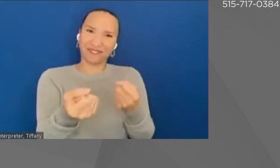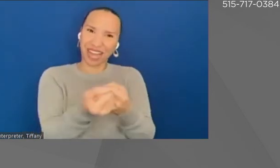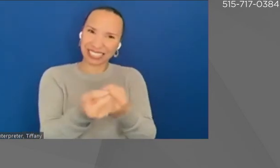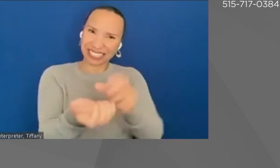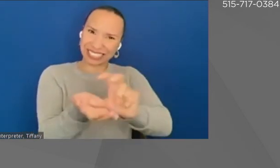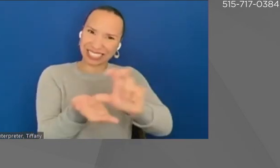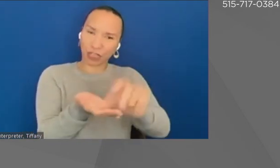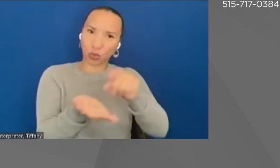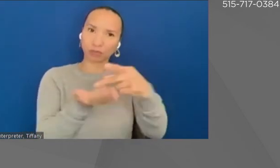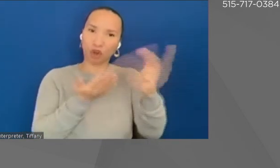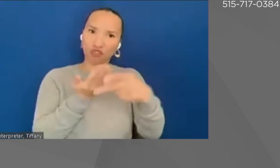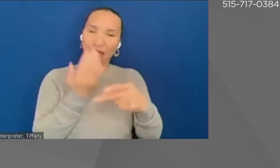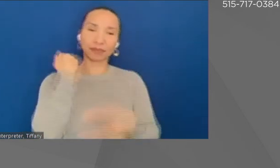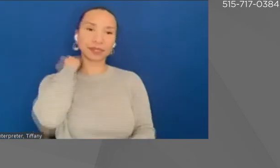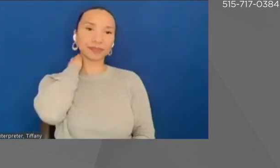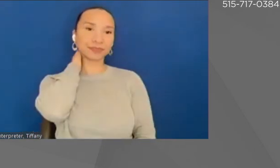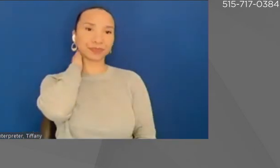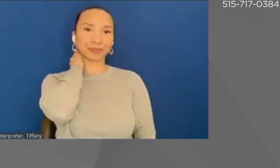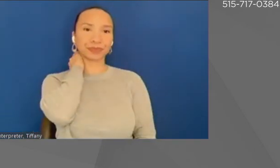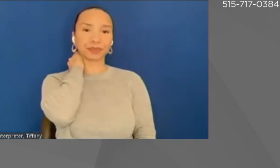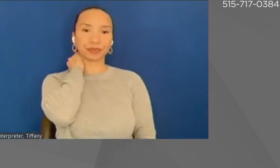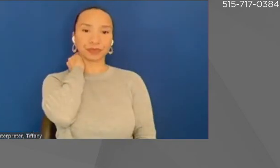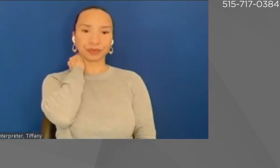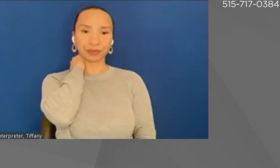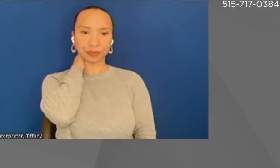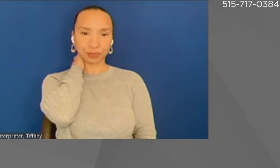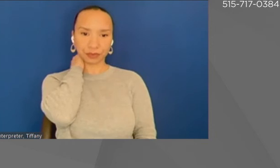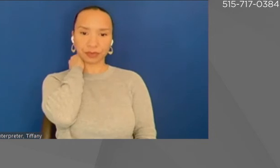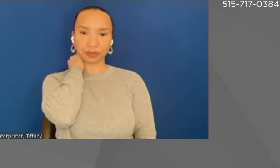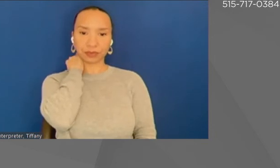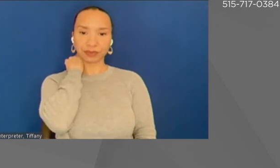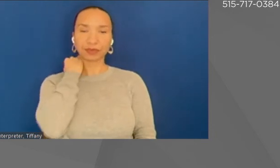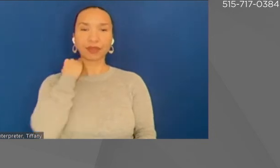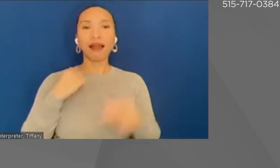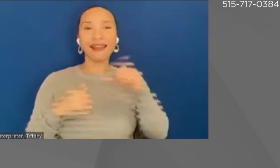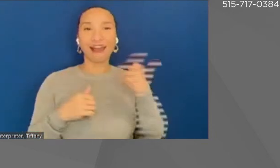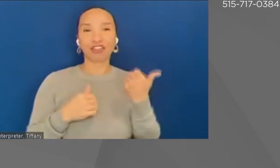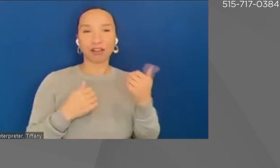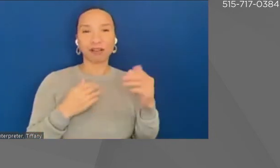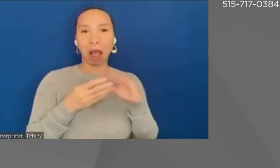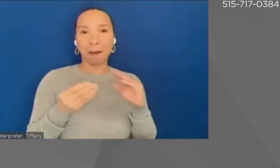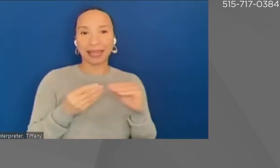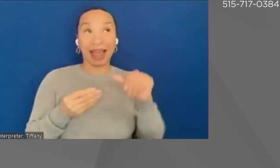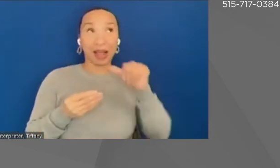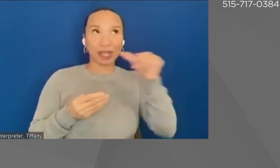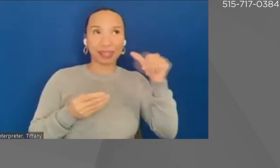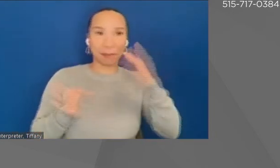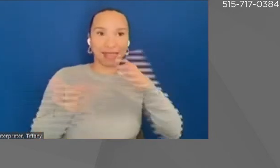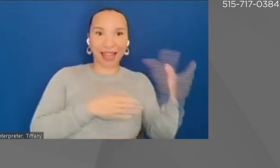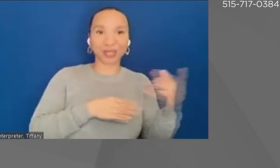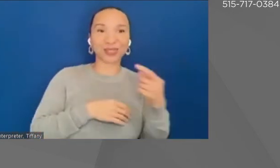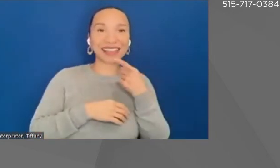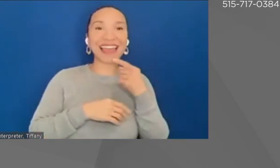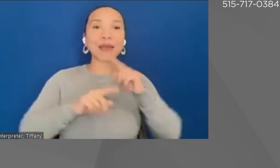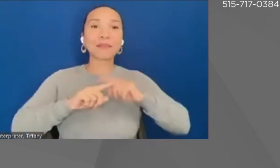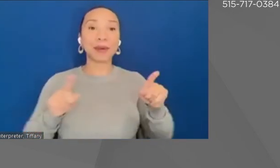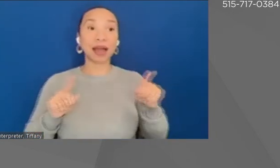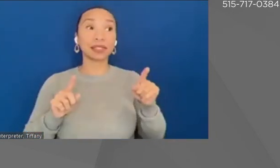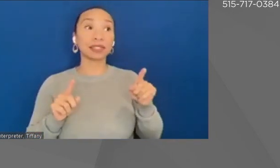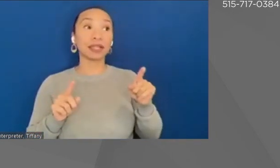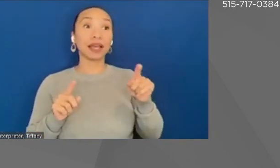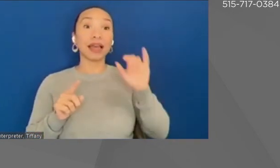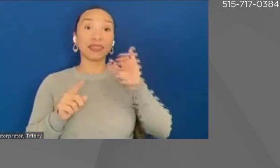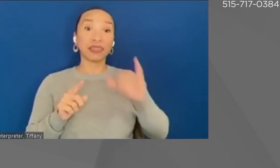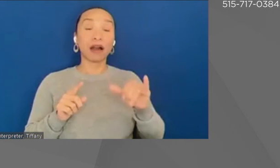And then I think one thing that I didn't have prepared, but I think is important to bring up is reversing the public charge